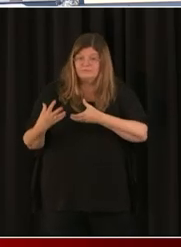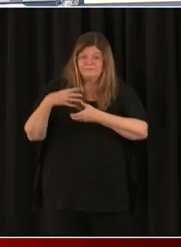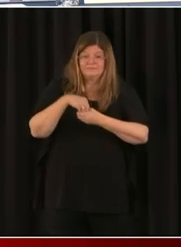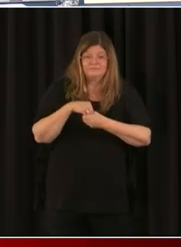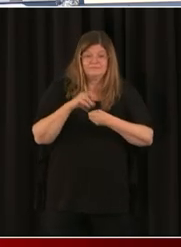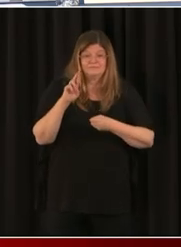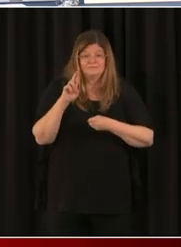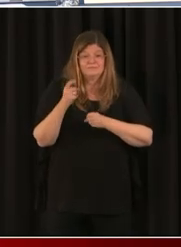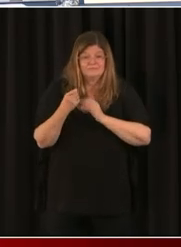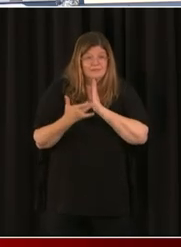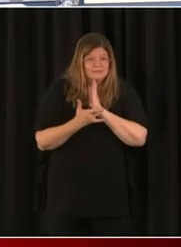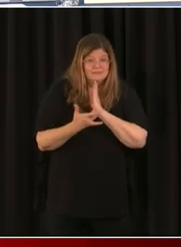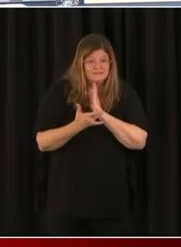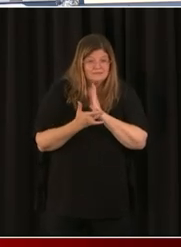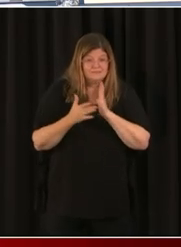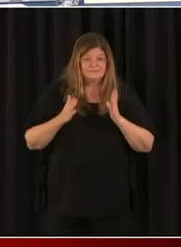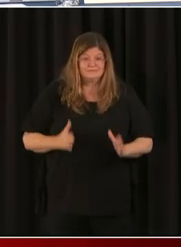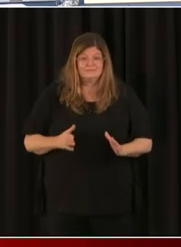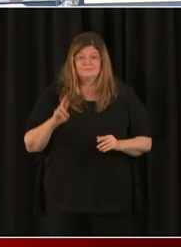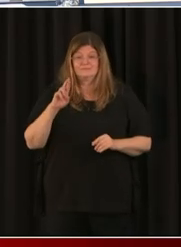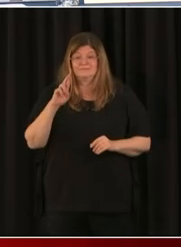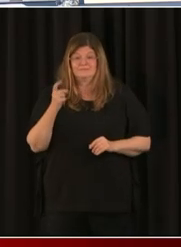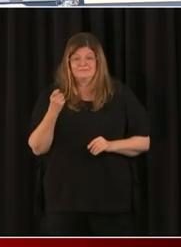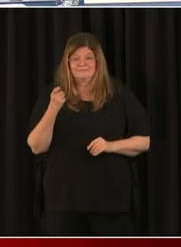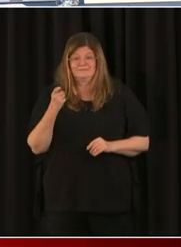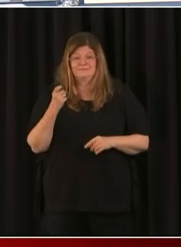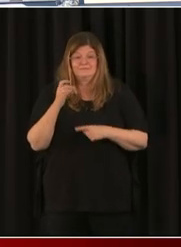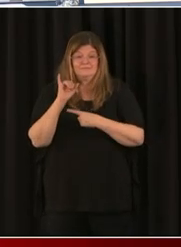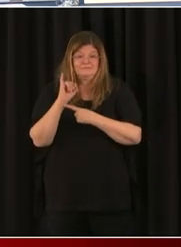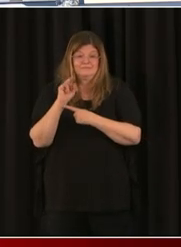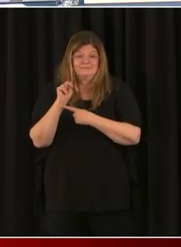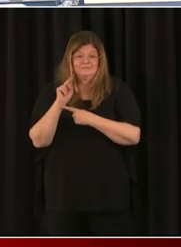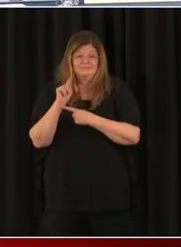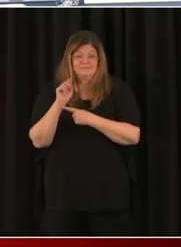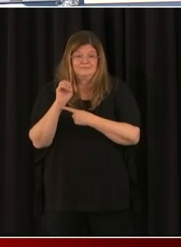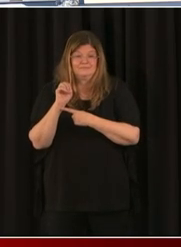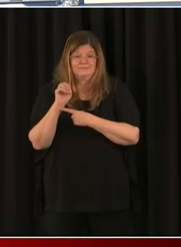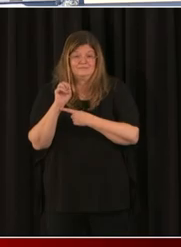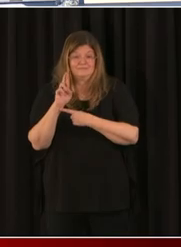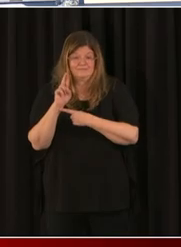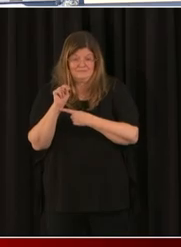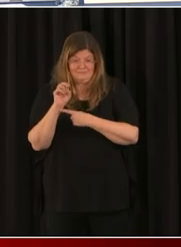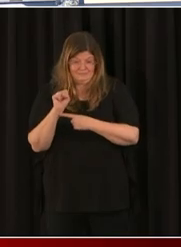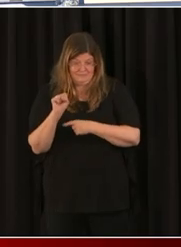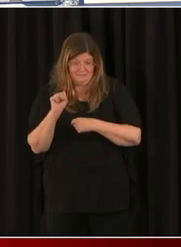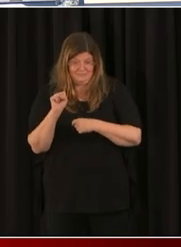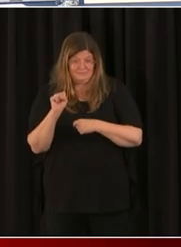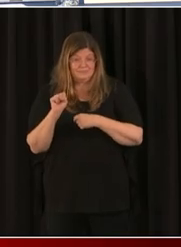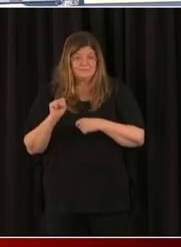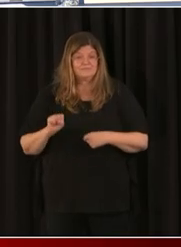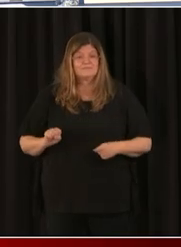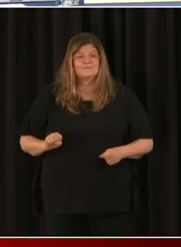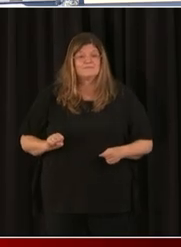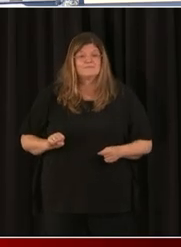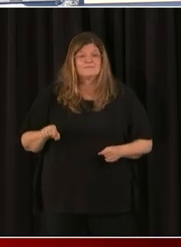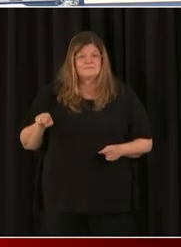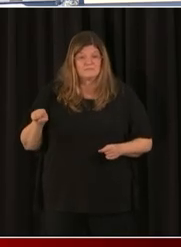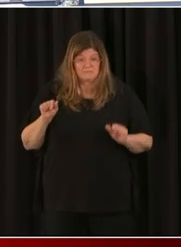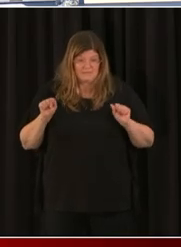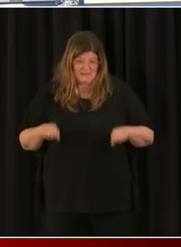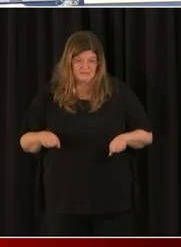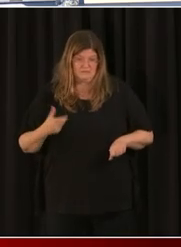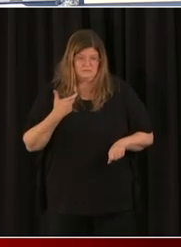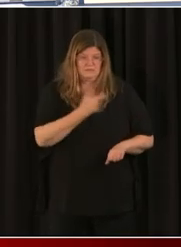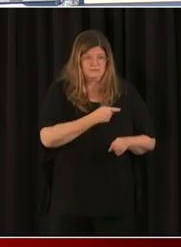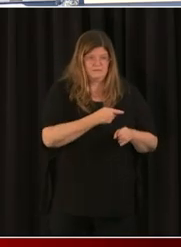pharmacy technicians and pharmacy interns, pursuant to their regulatory authority and scope of practice, can